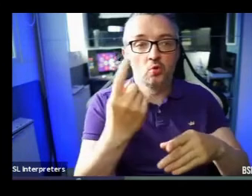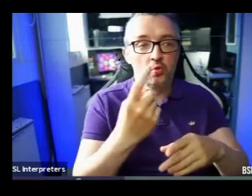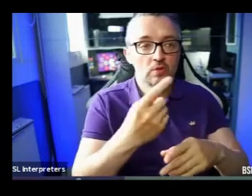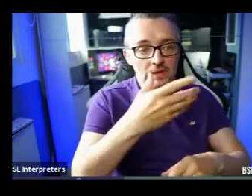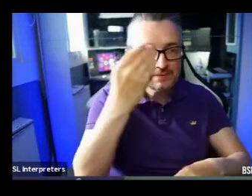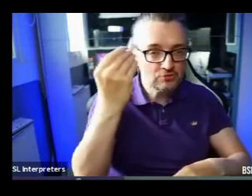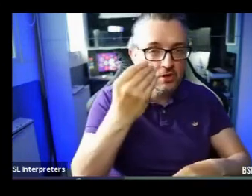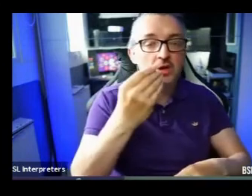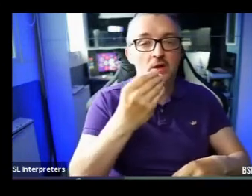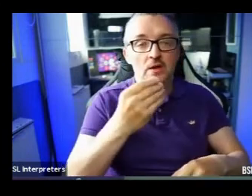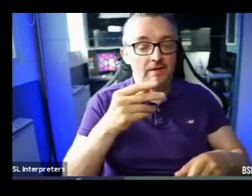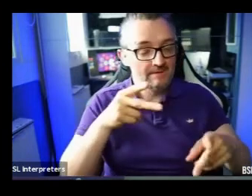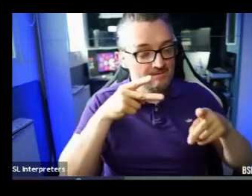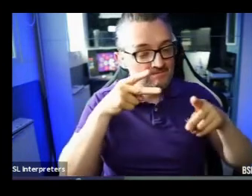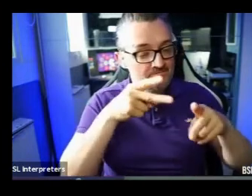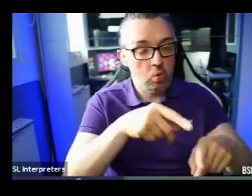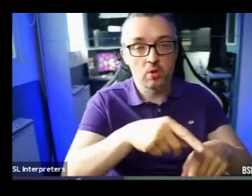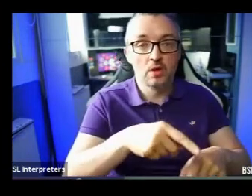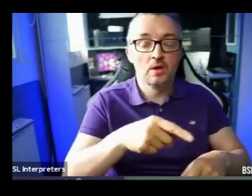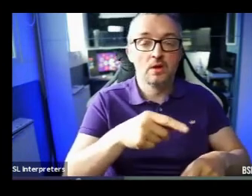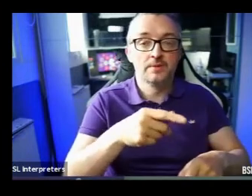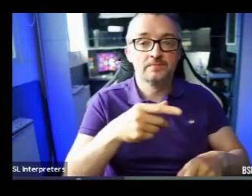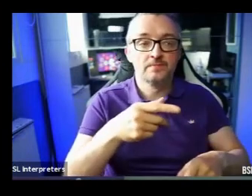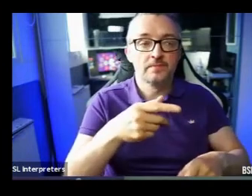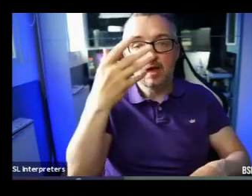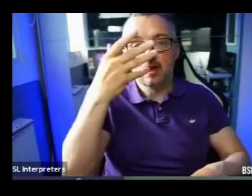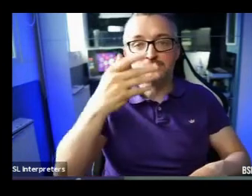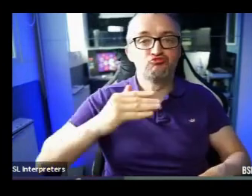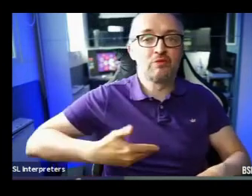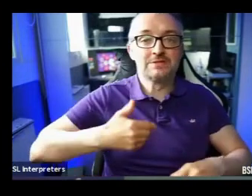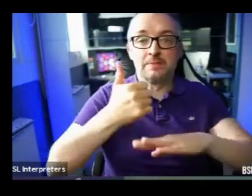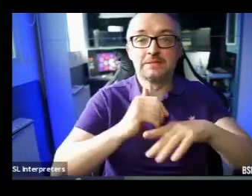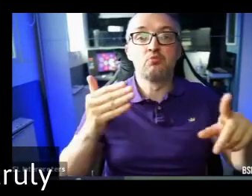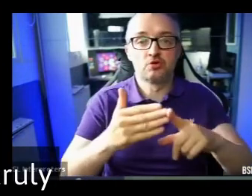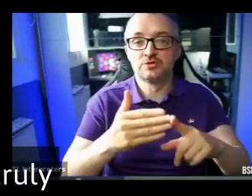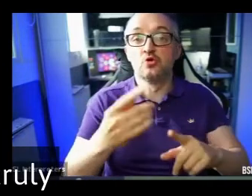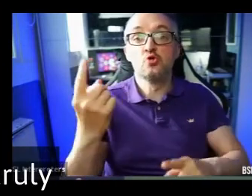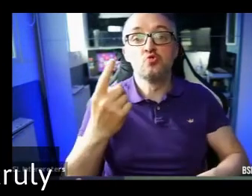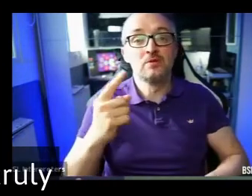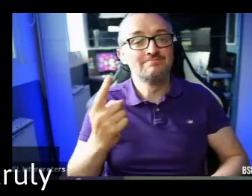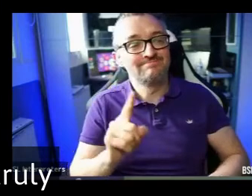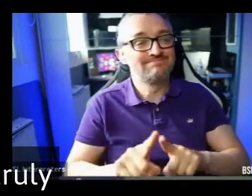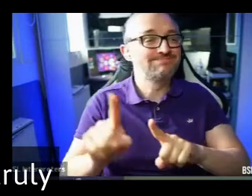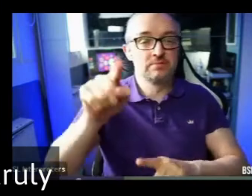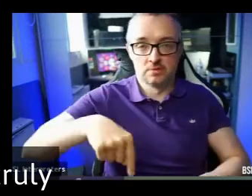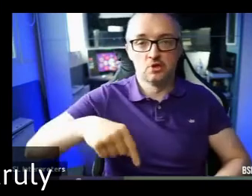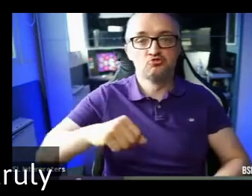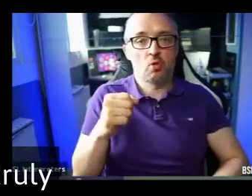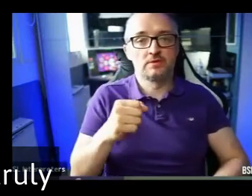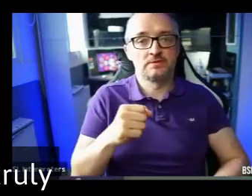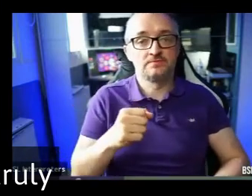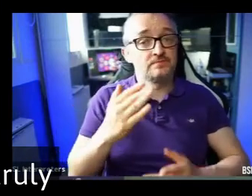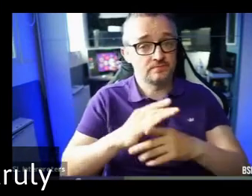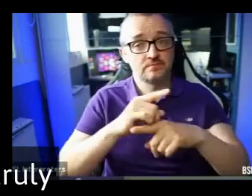in terms of involving people with dementia, taking a rights-based approach, has been influenced by Scotland. So, colleagues, something